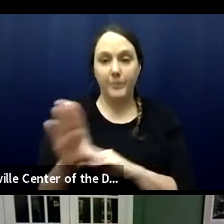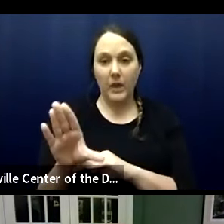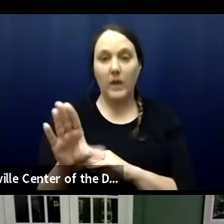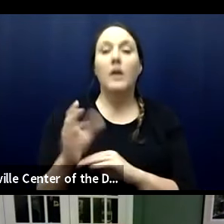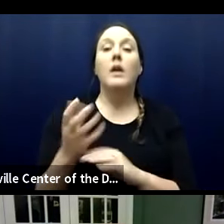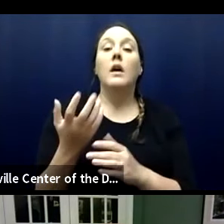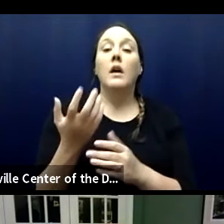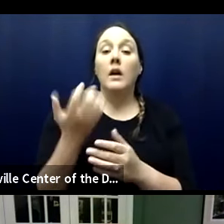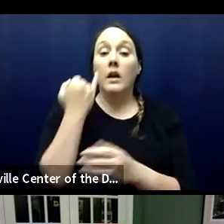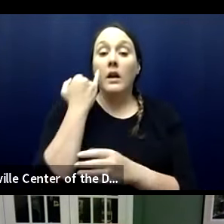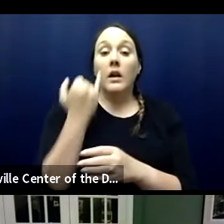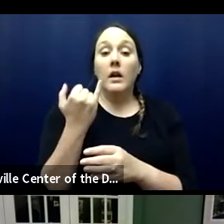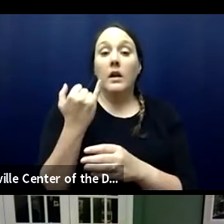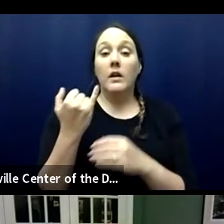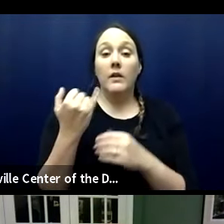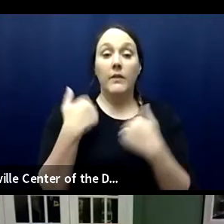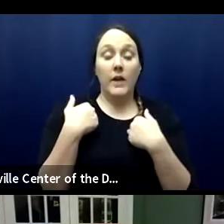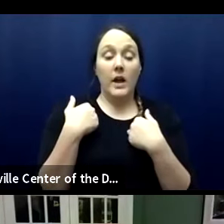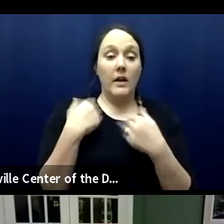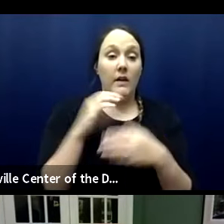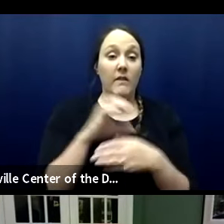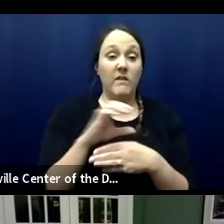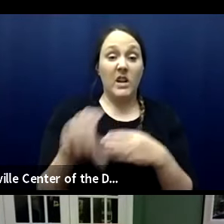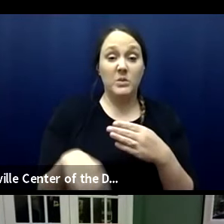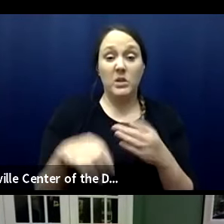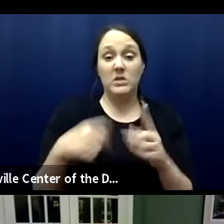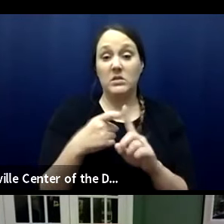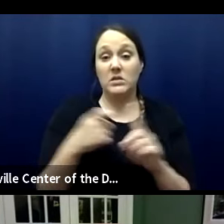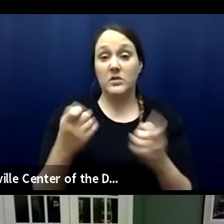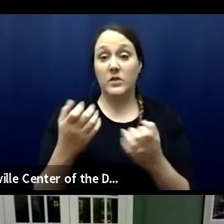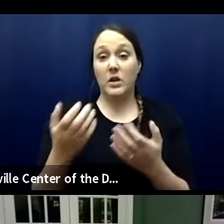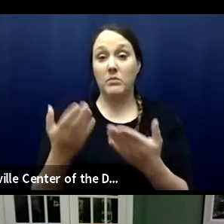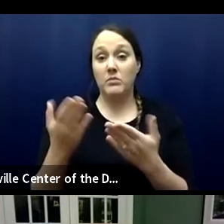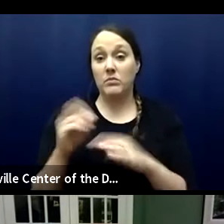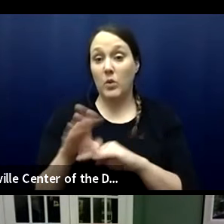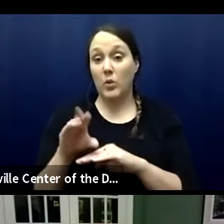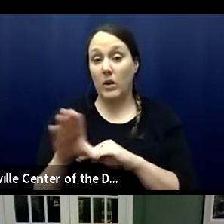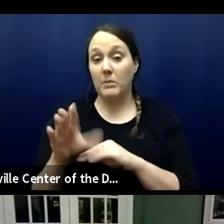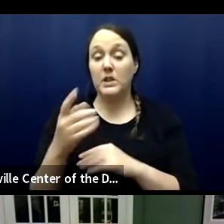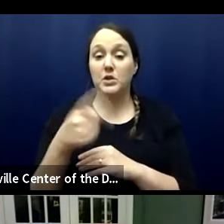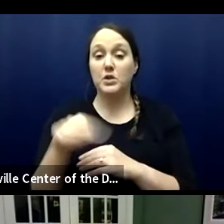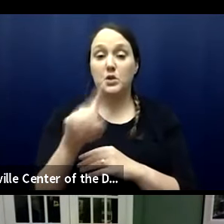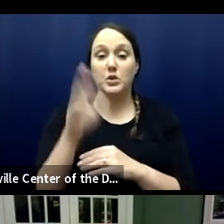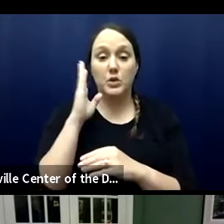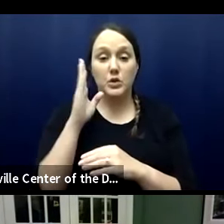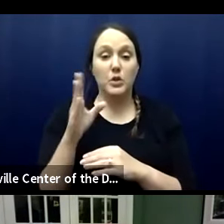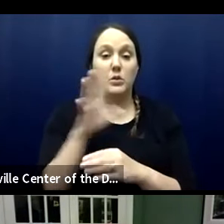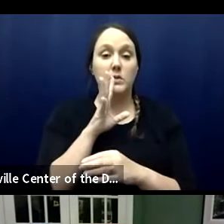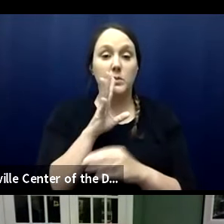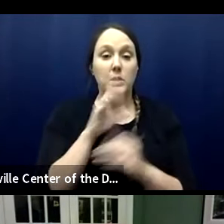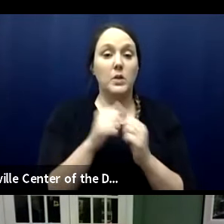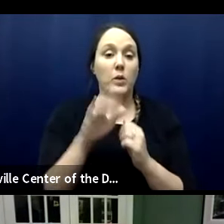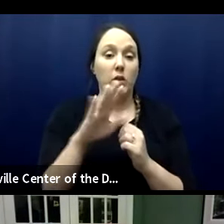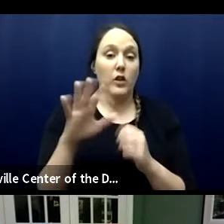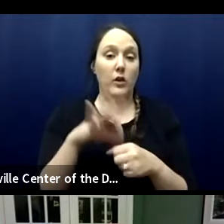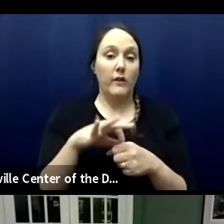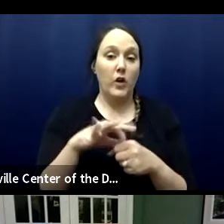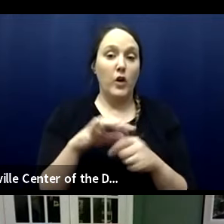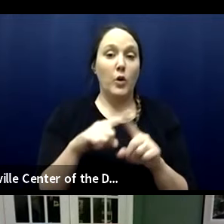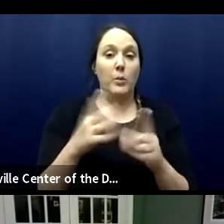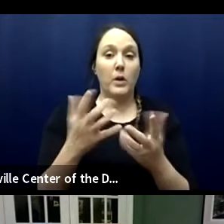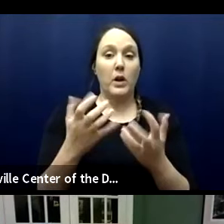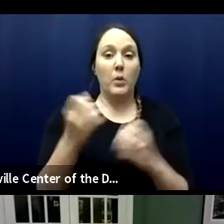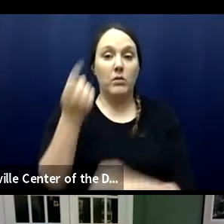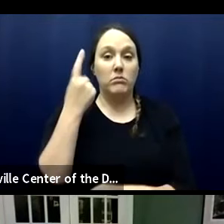unintended consequences of making a recommendation like this, I'd rather, I mean, I know you'll speak with your vote, but I'd like to understand